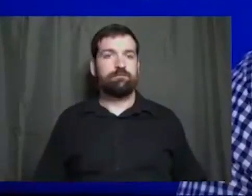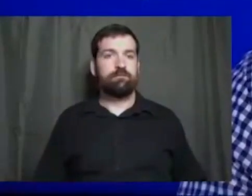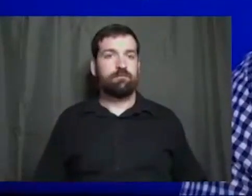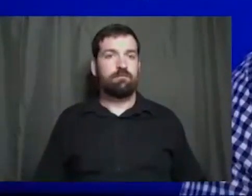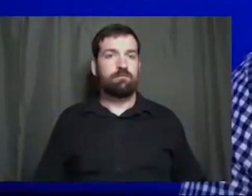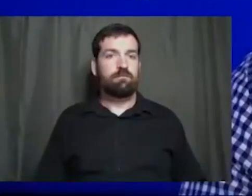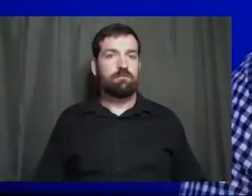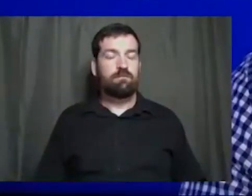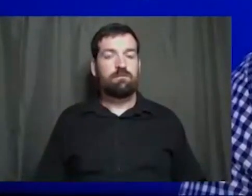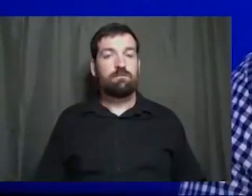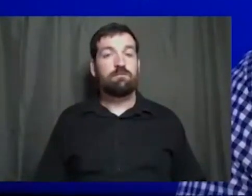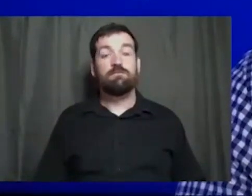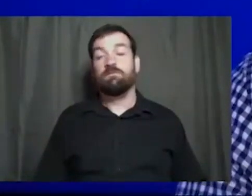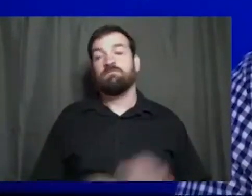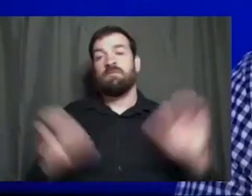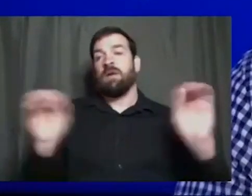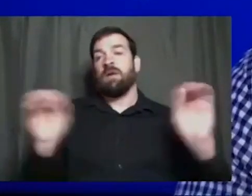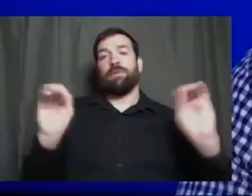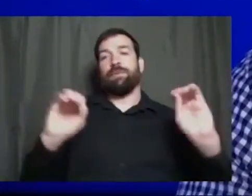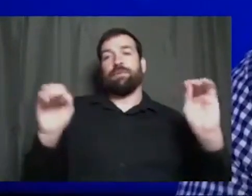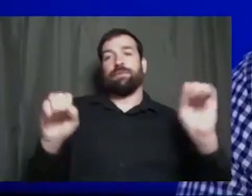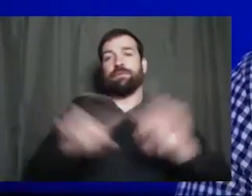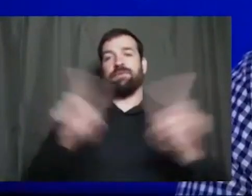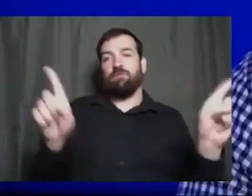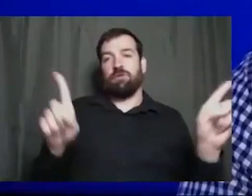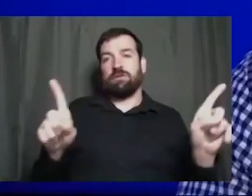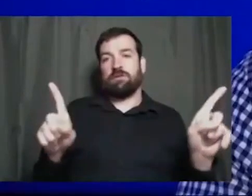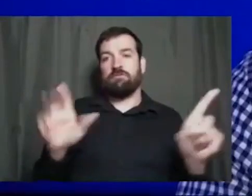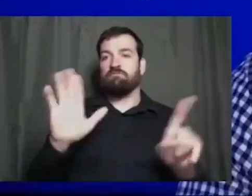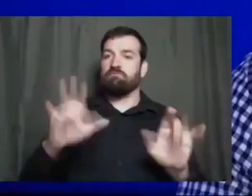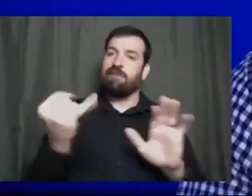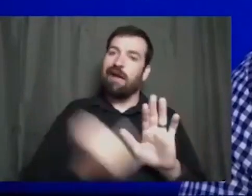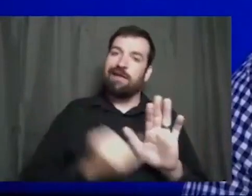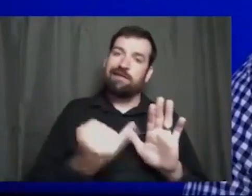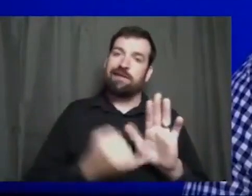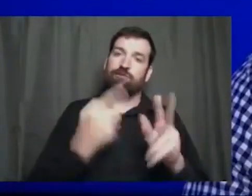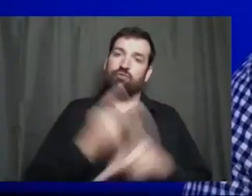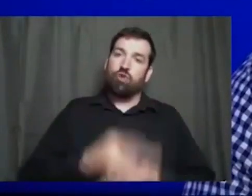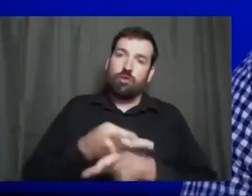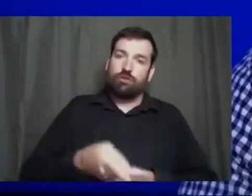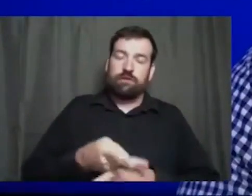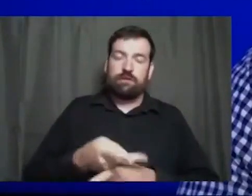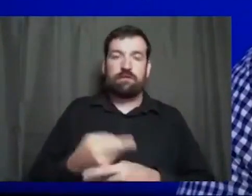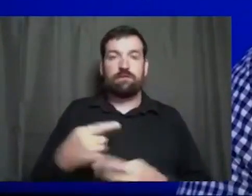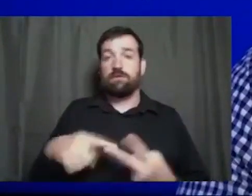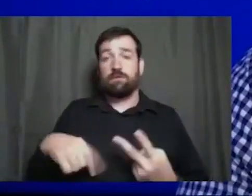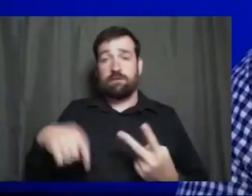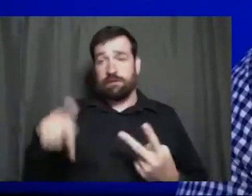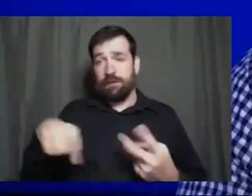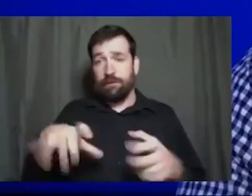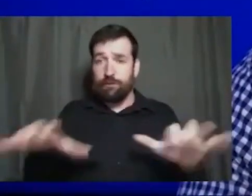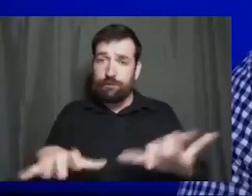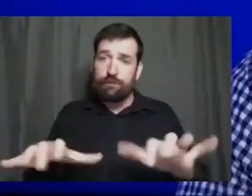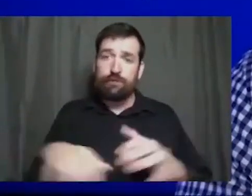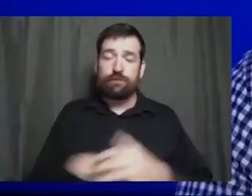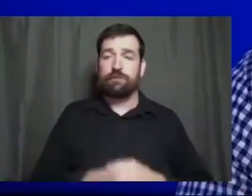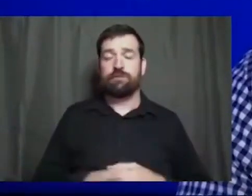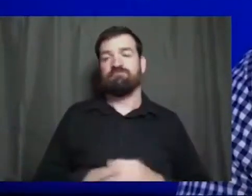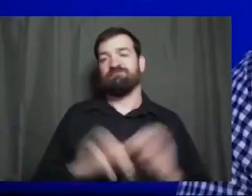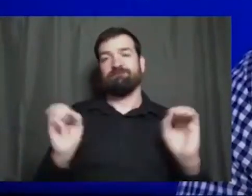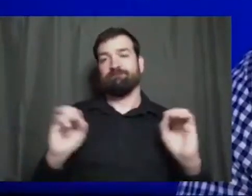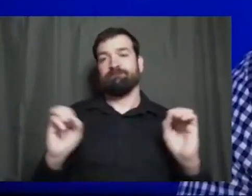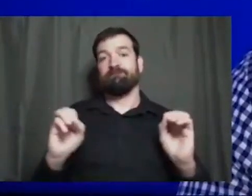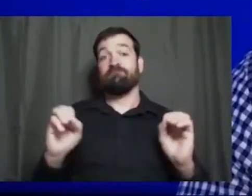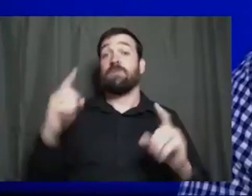is no. There's no difference in your isolation precautions after that, what you need to do. So a positive test